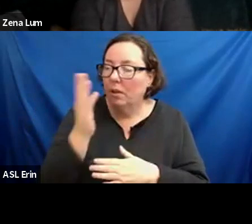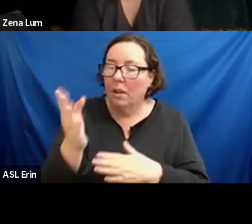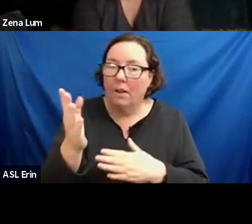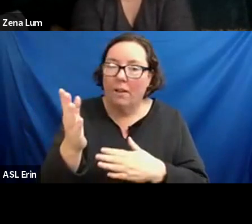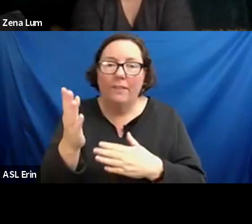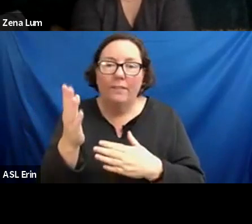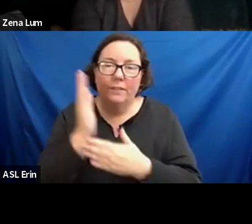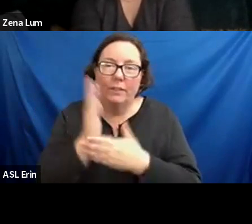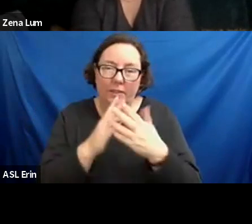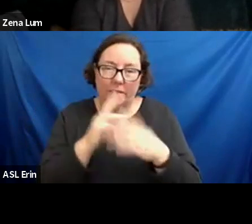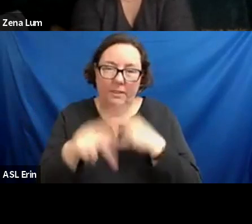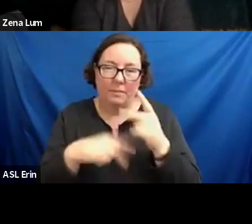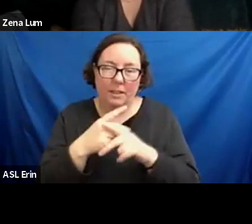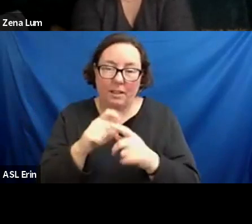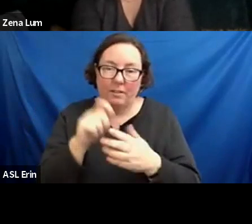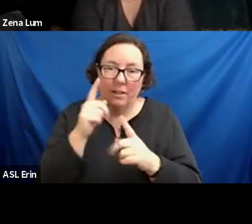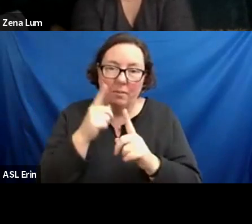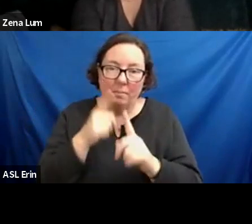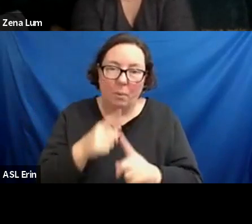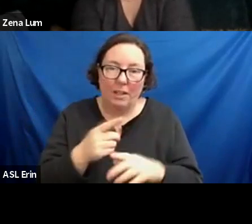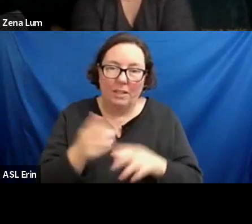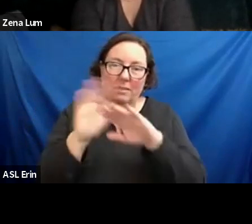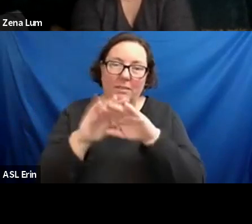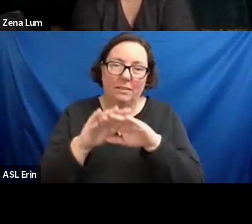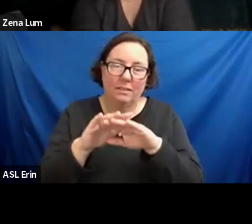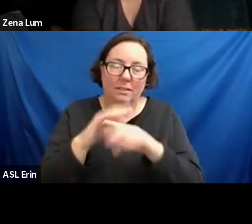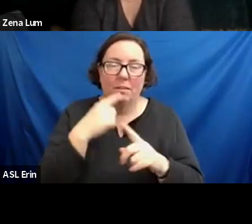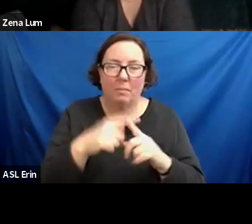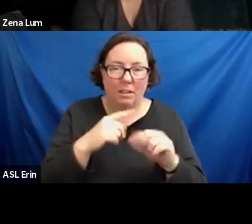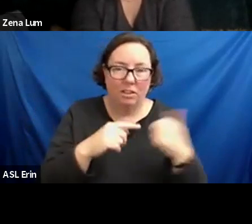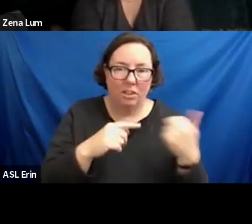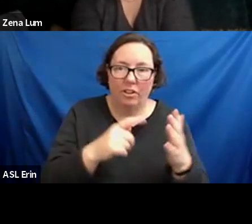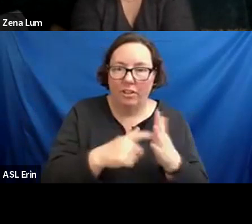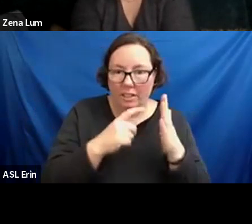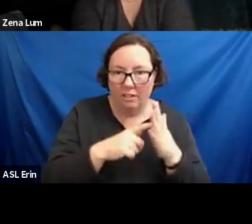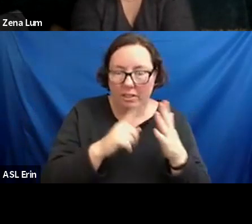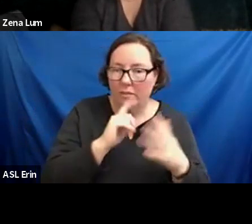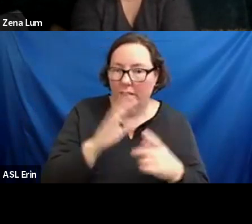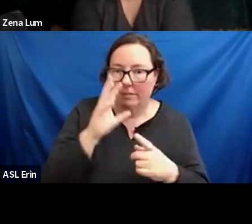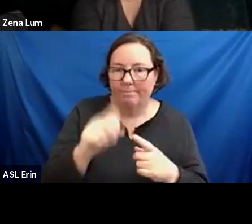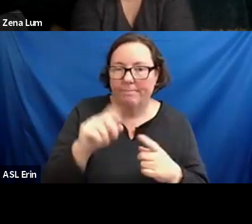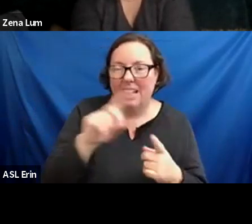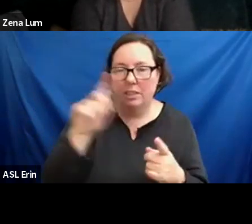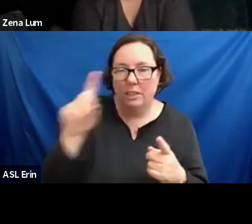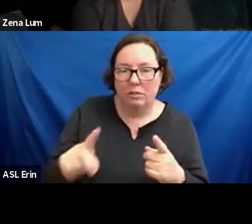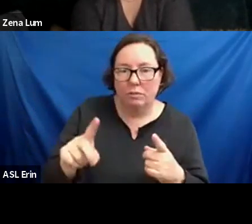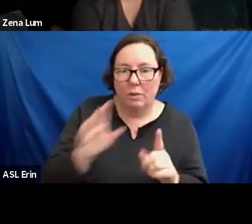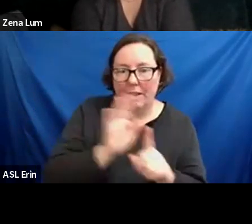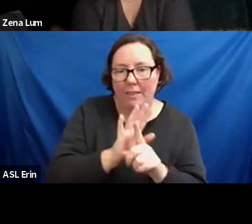some sort of points in addition to other indicators. I was really drawn to Detroit's